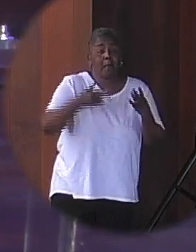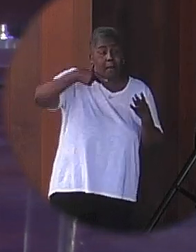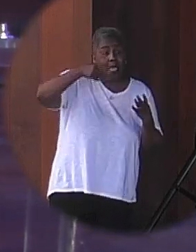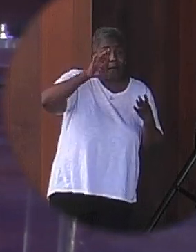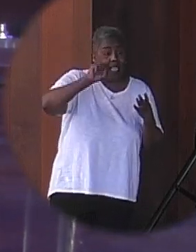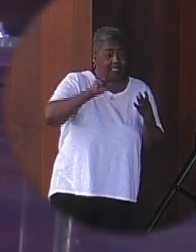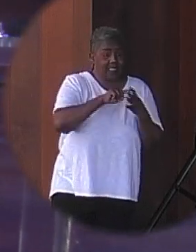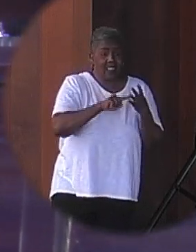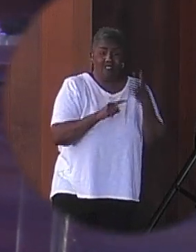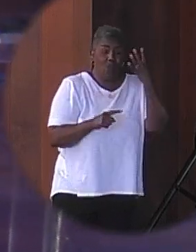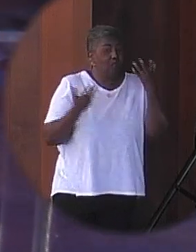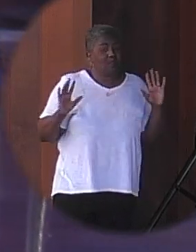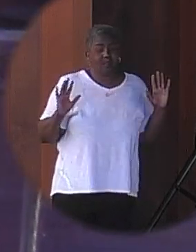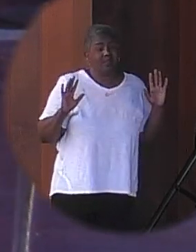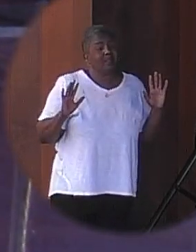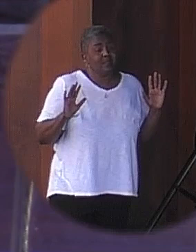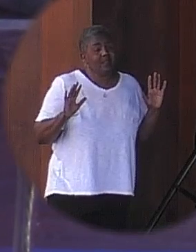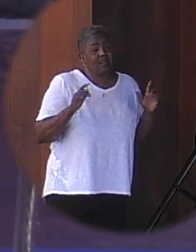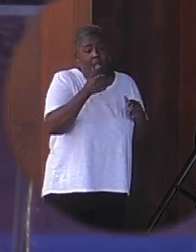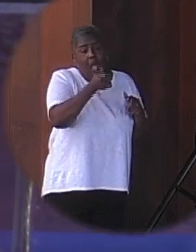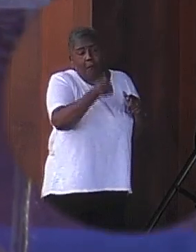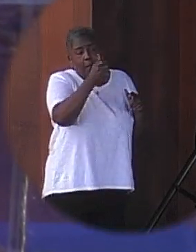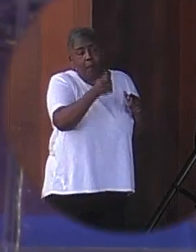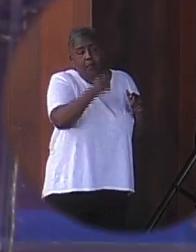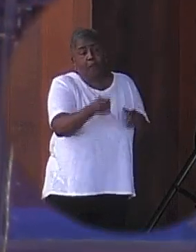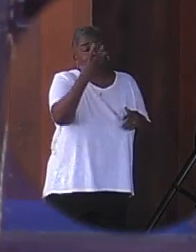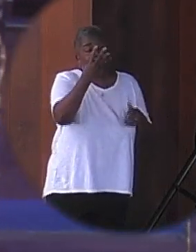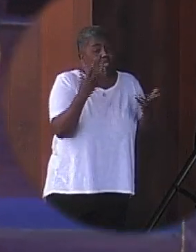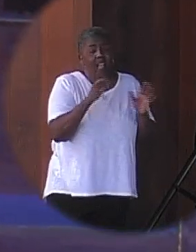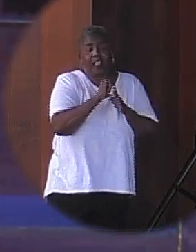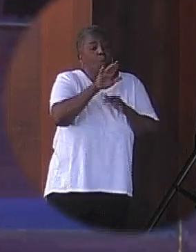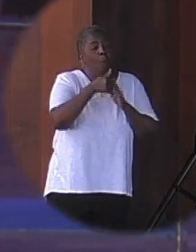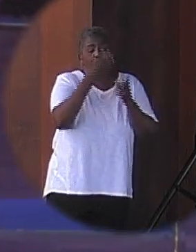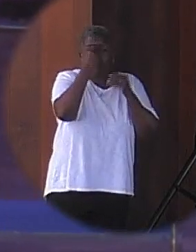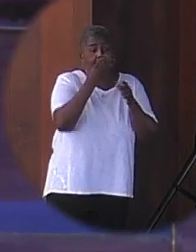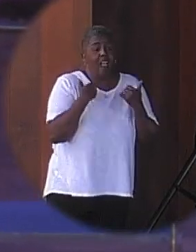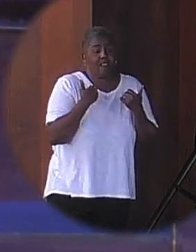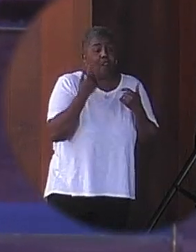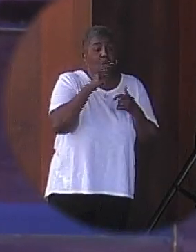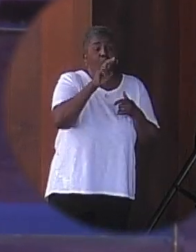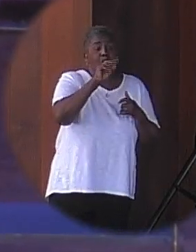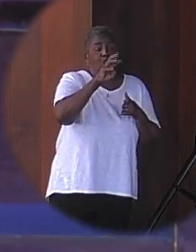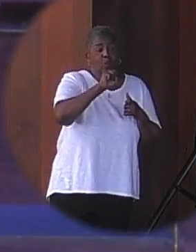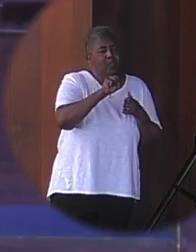PBS. And that were the only sources of information we had, news media.